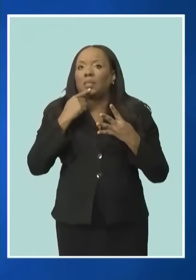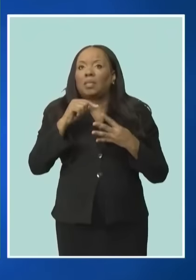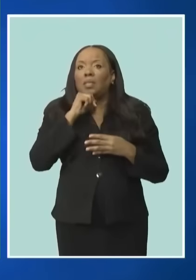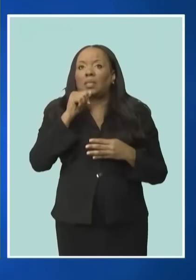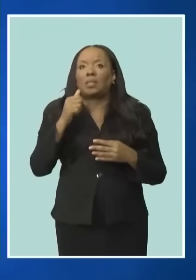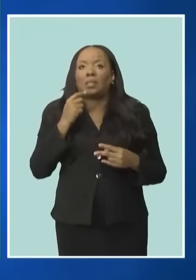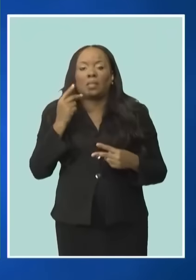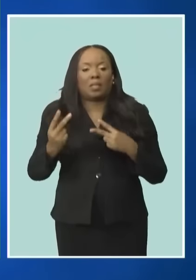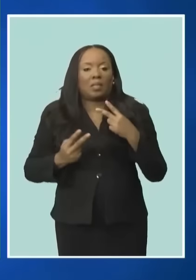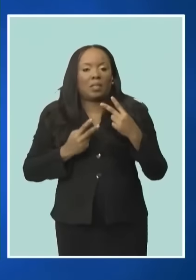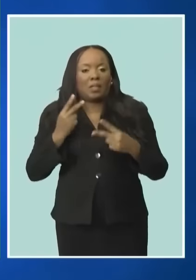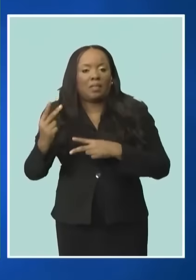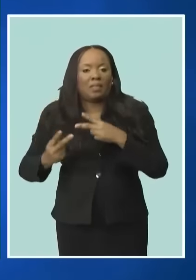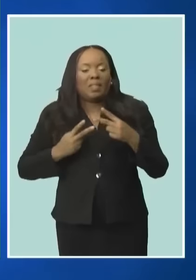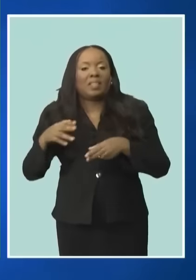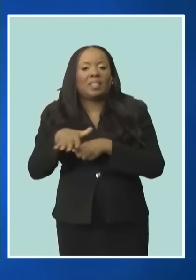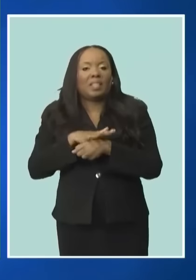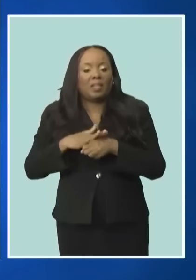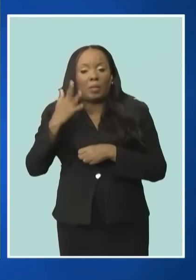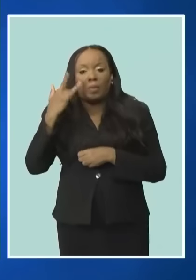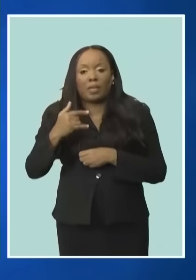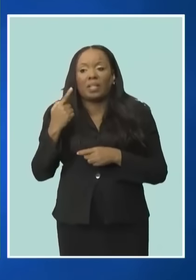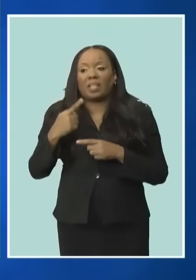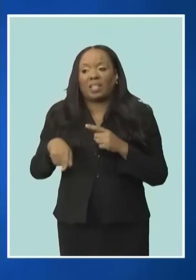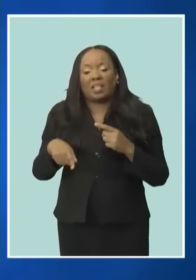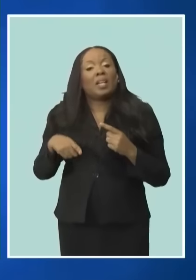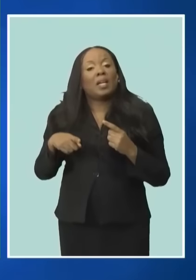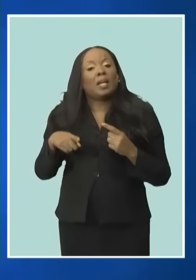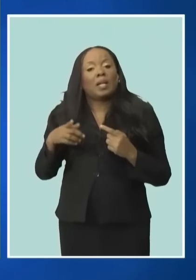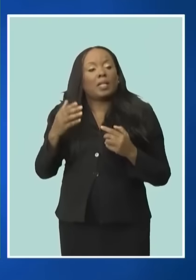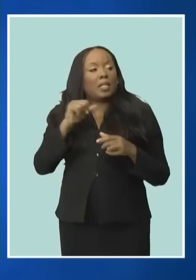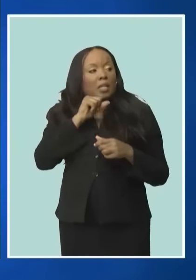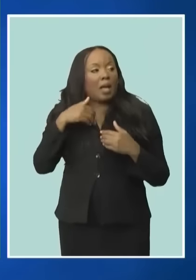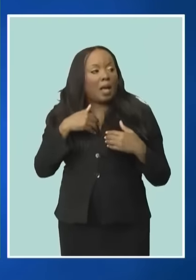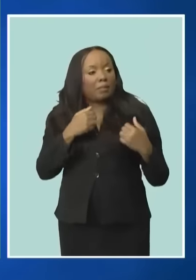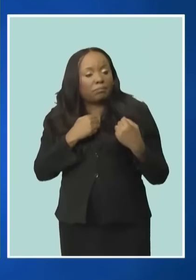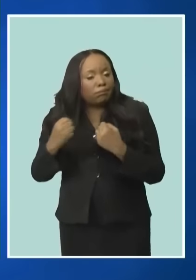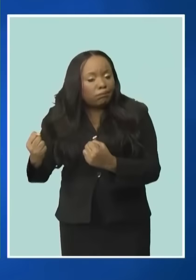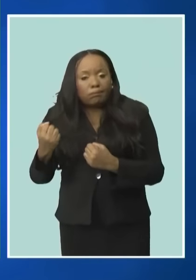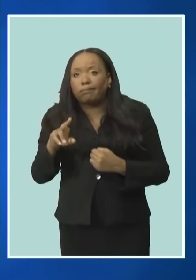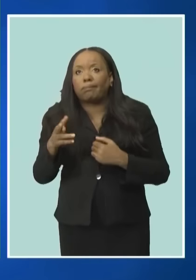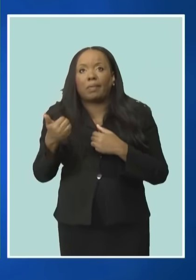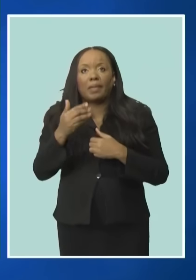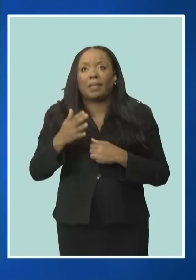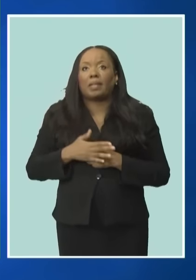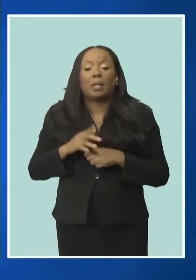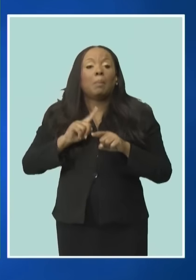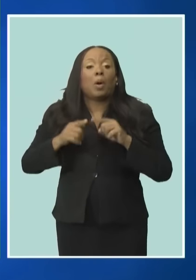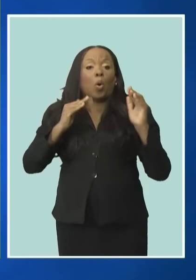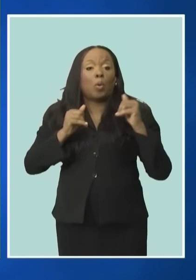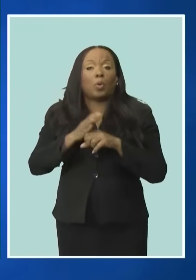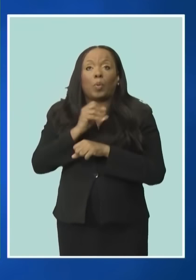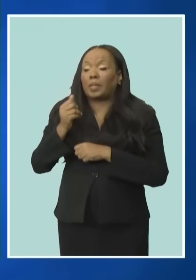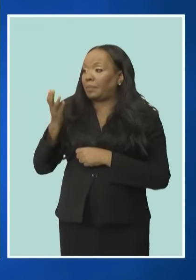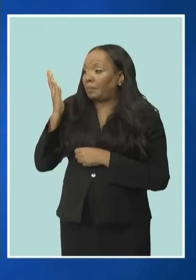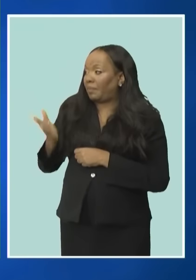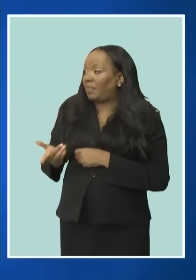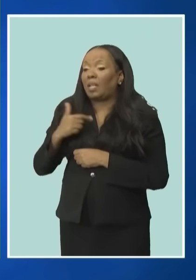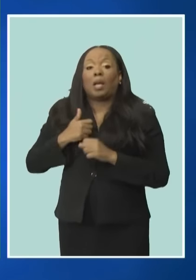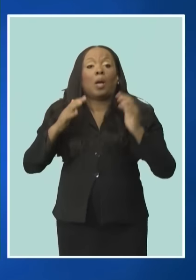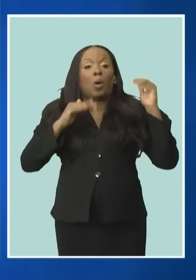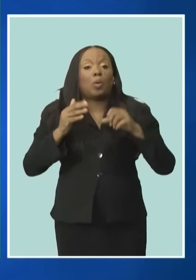constituency due to transportation issues, but he was hopeful of securing a win. guess I would hope to win, because that's the